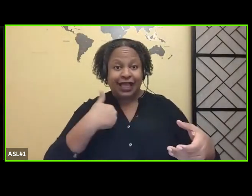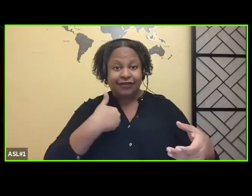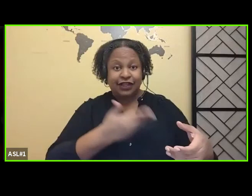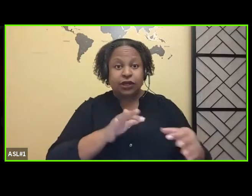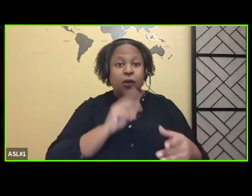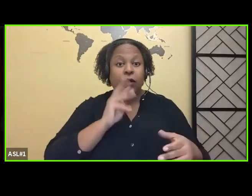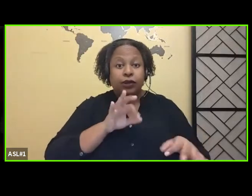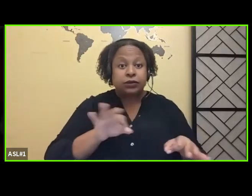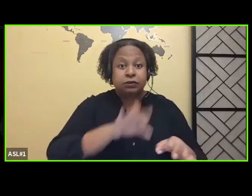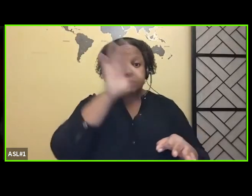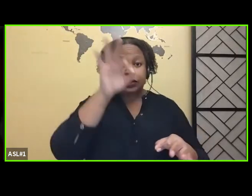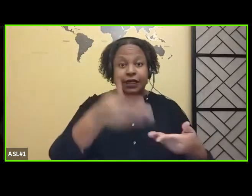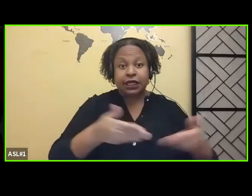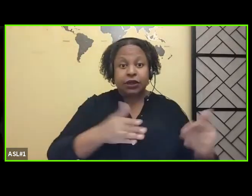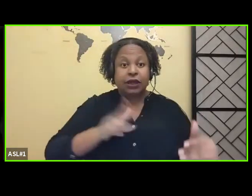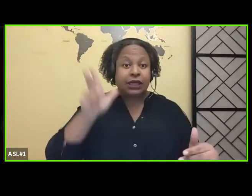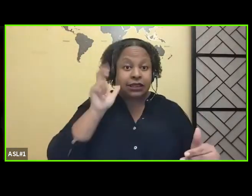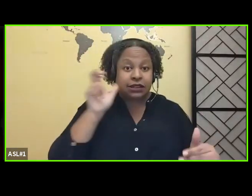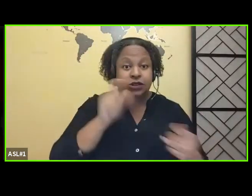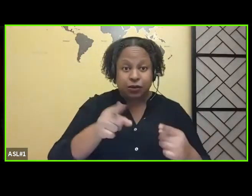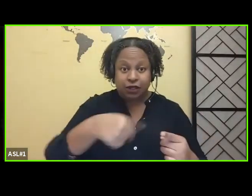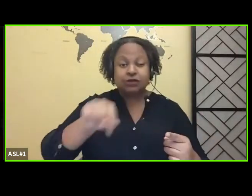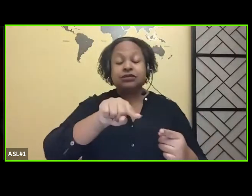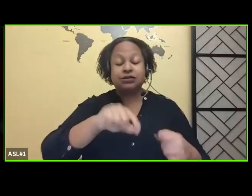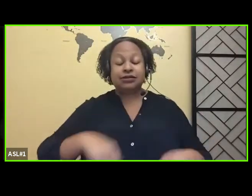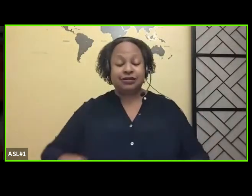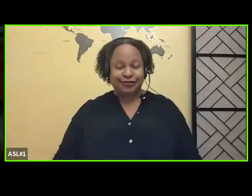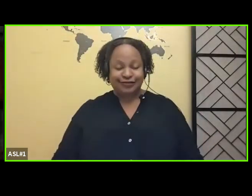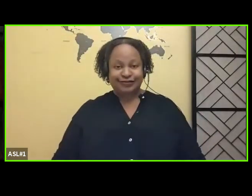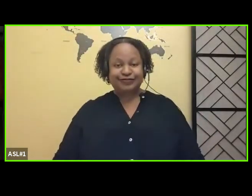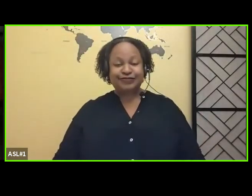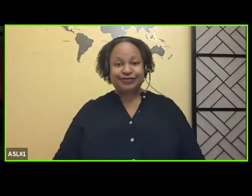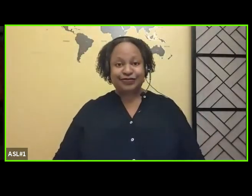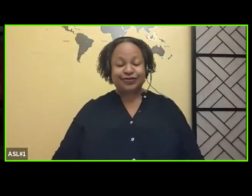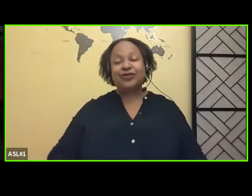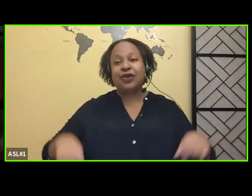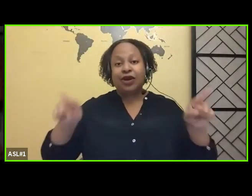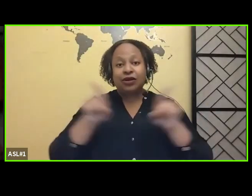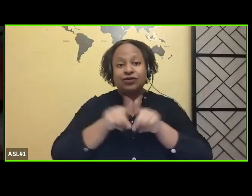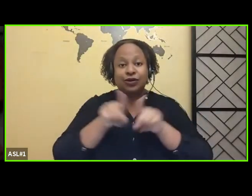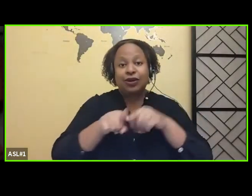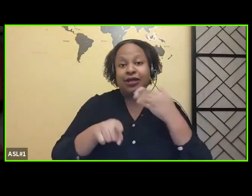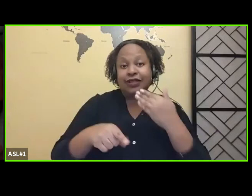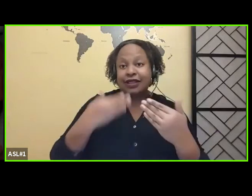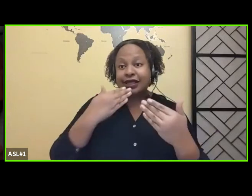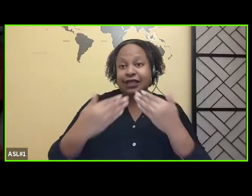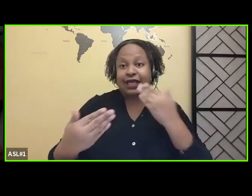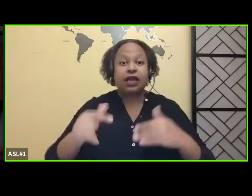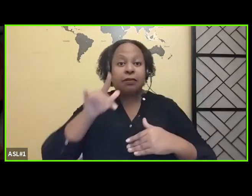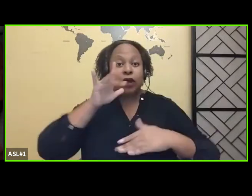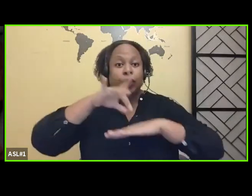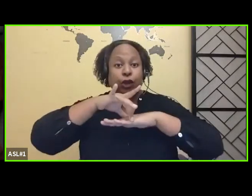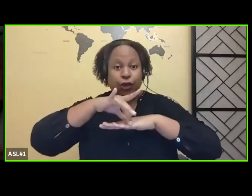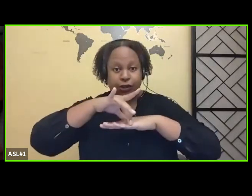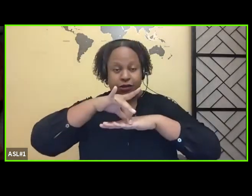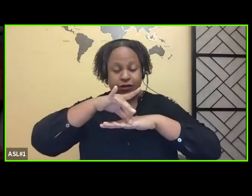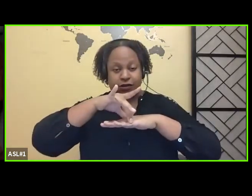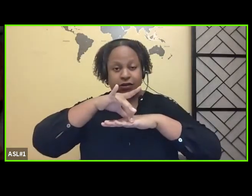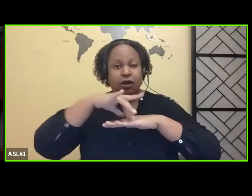she's here listening to us, but also we also are being thankful to our dear mother, the earth, and we